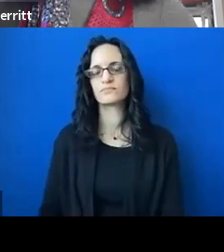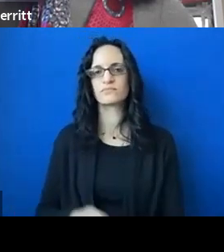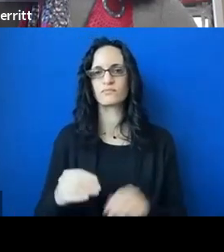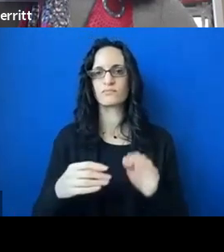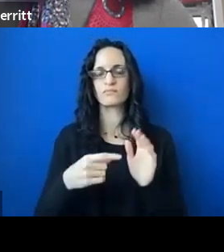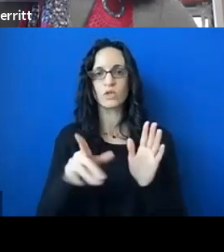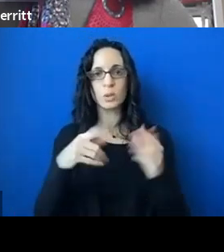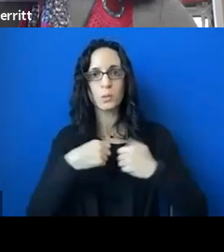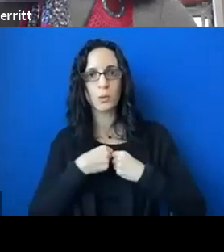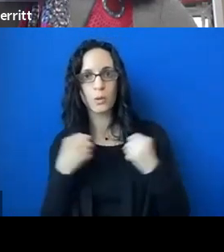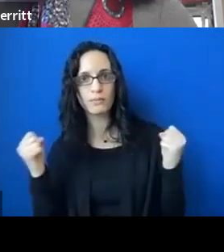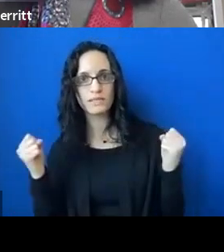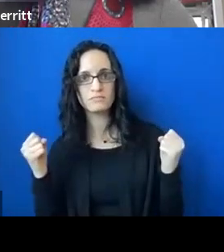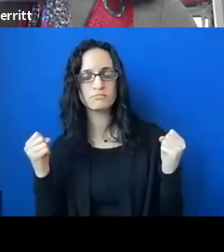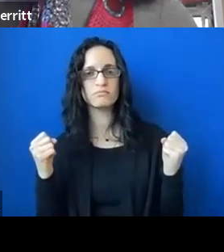vulnerability,